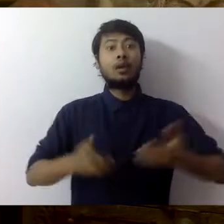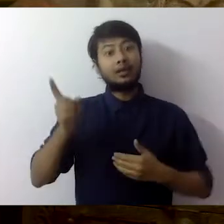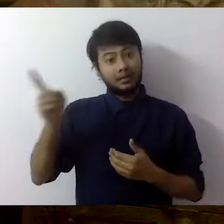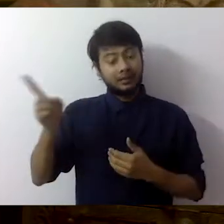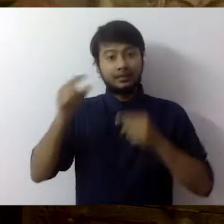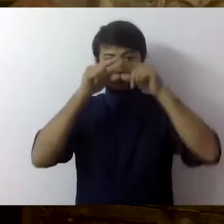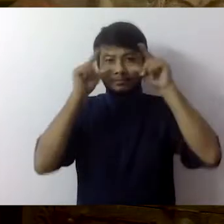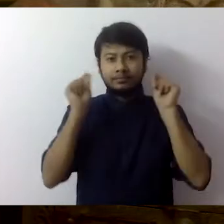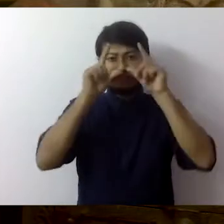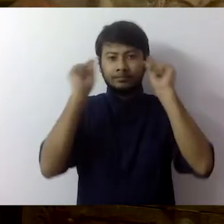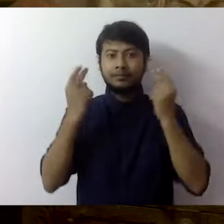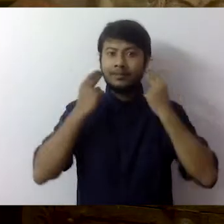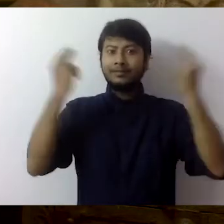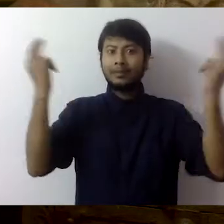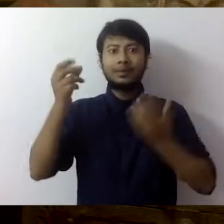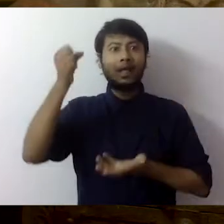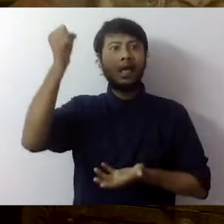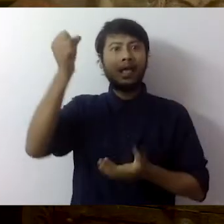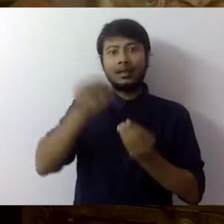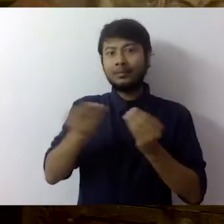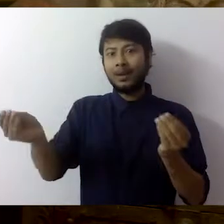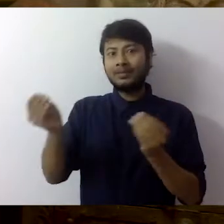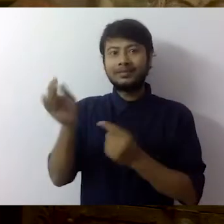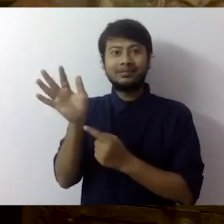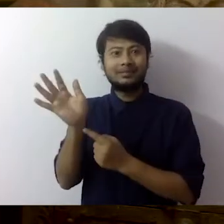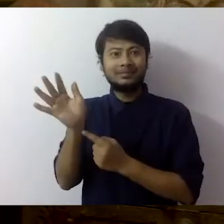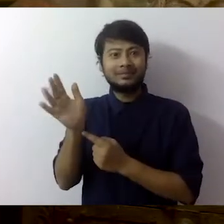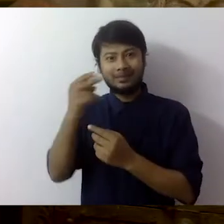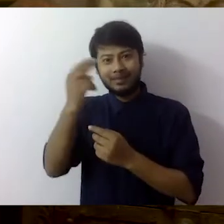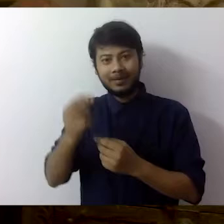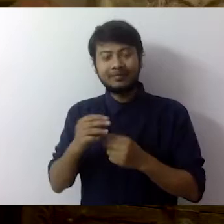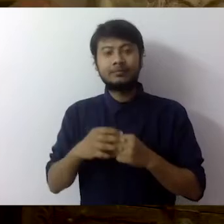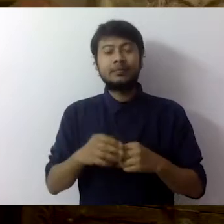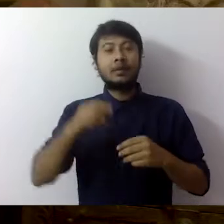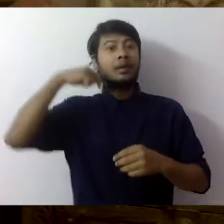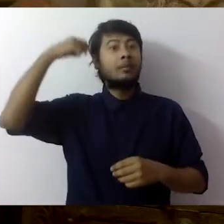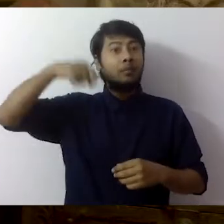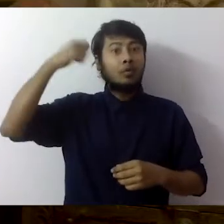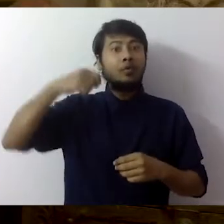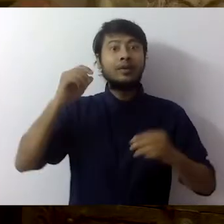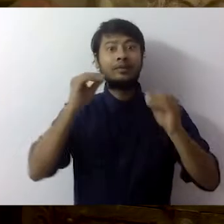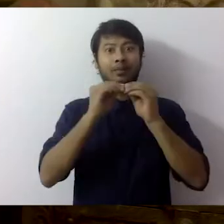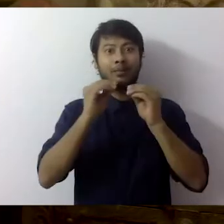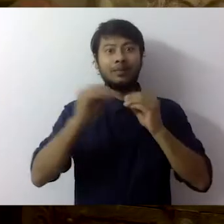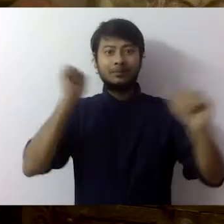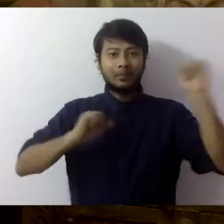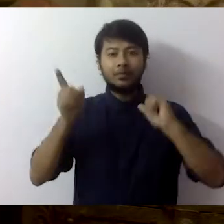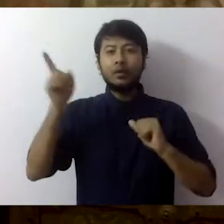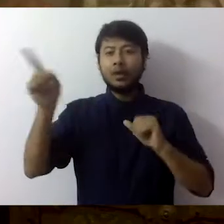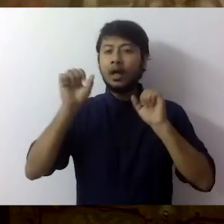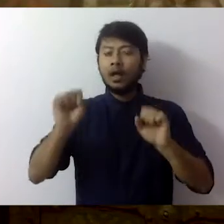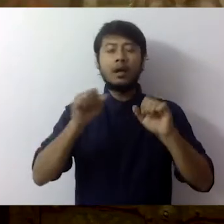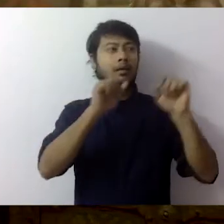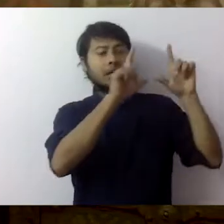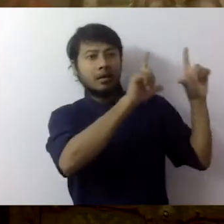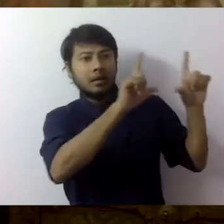as movie posters, film memorabilia, lobby cards are all part of this wonderful